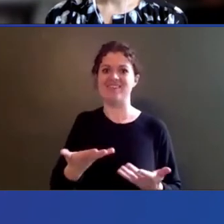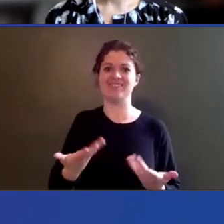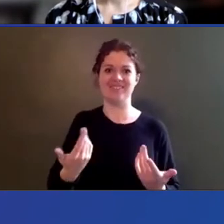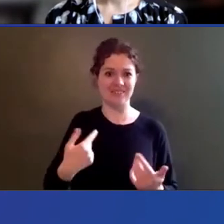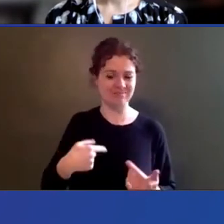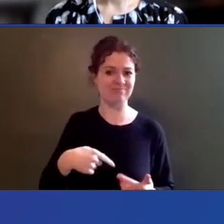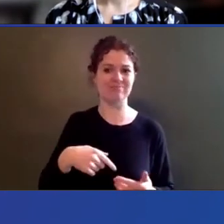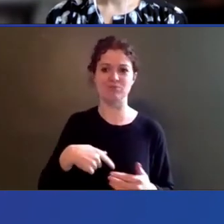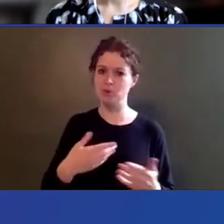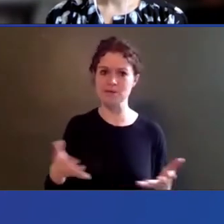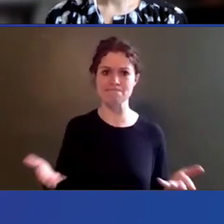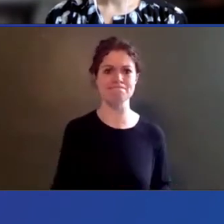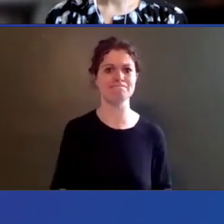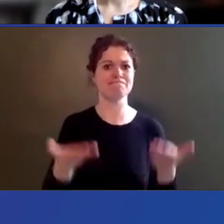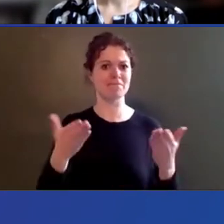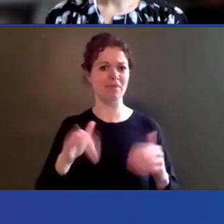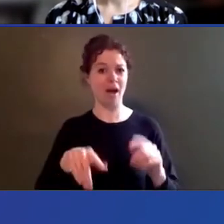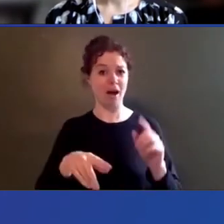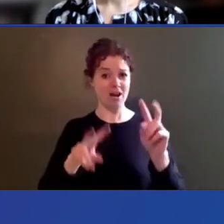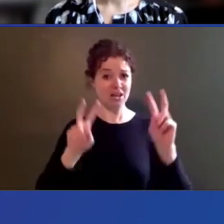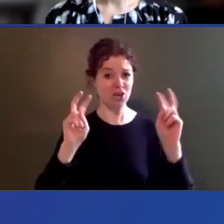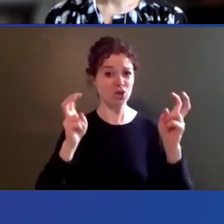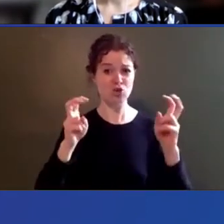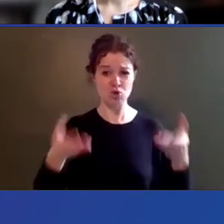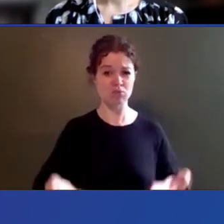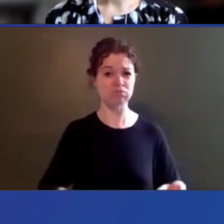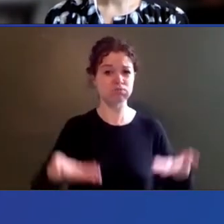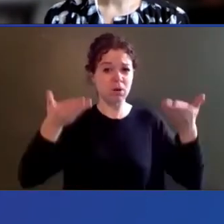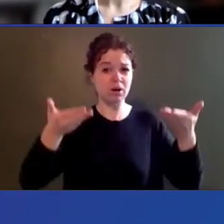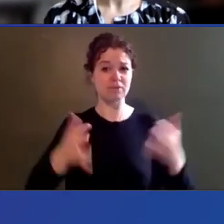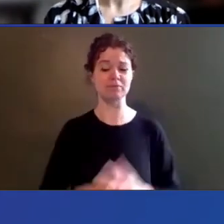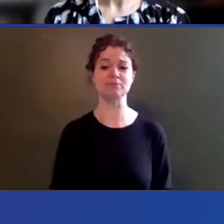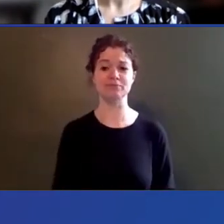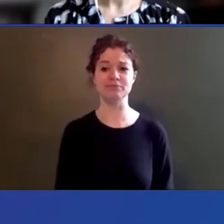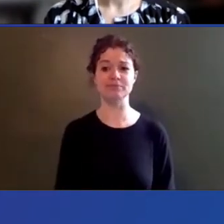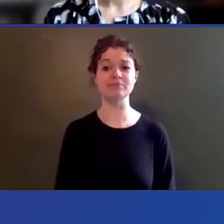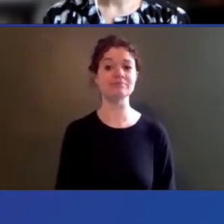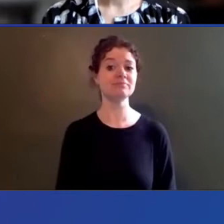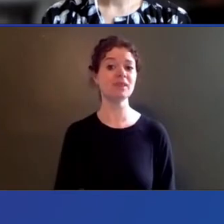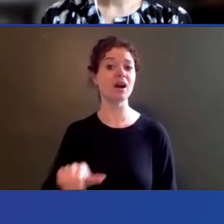Yorkers for Culture and Arts in my experience. Anyone else?